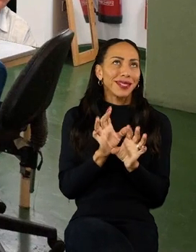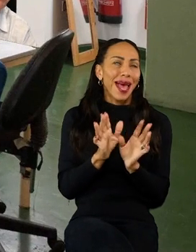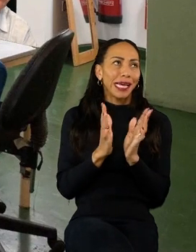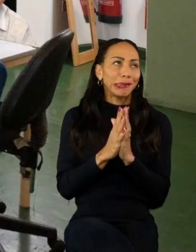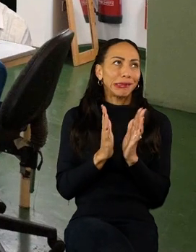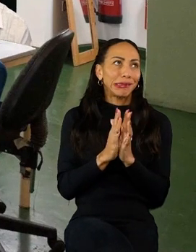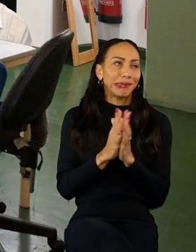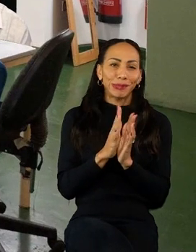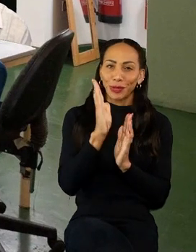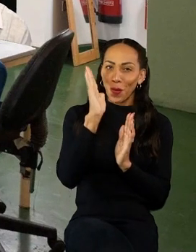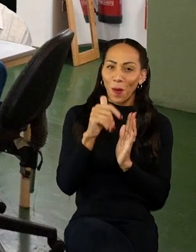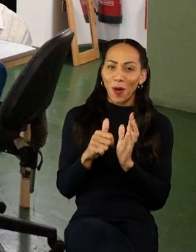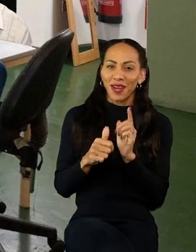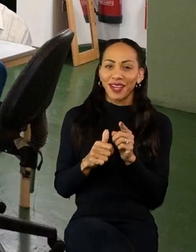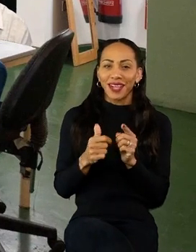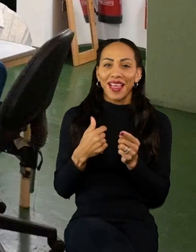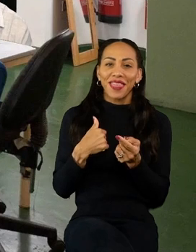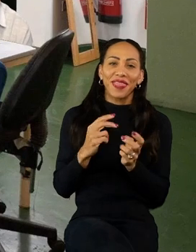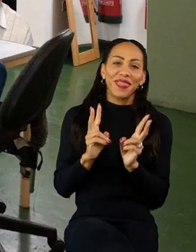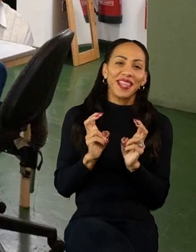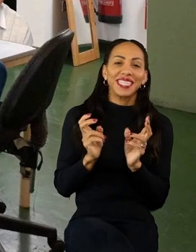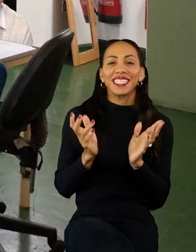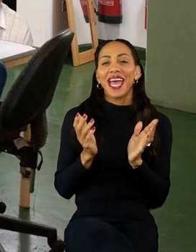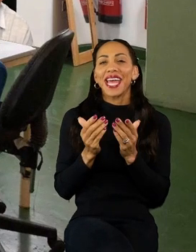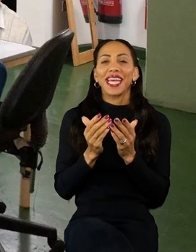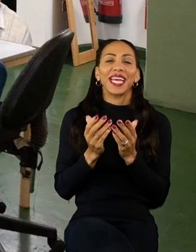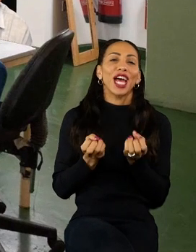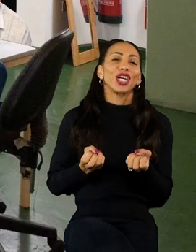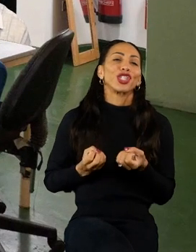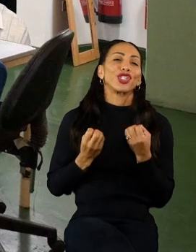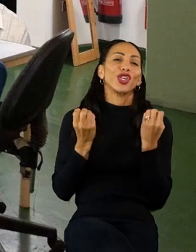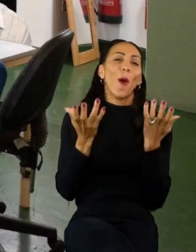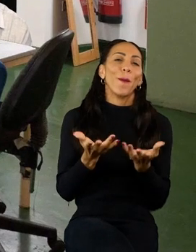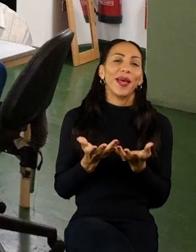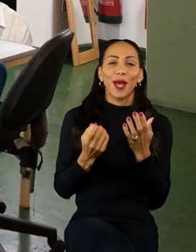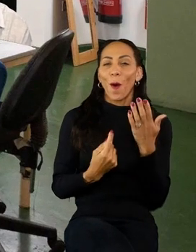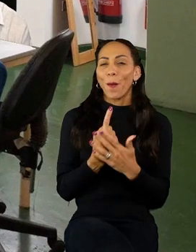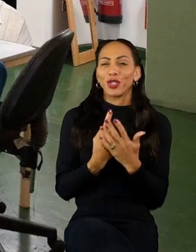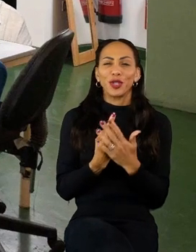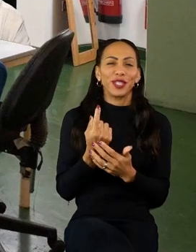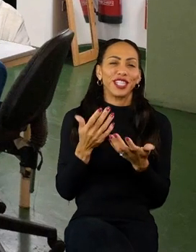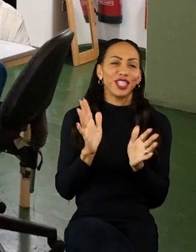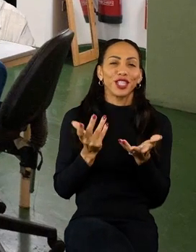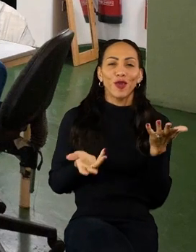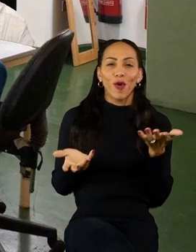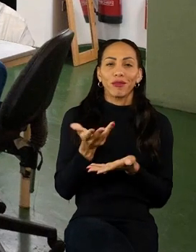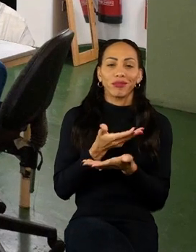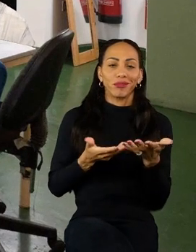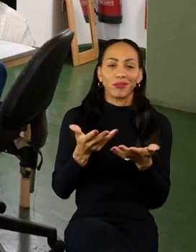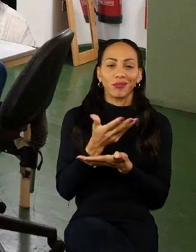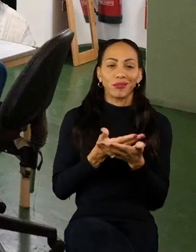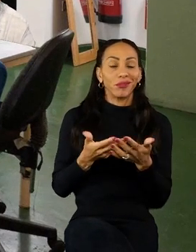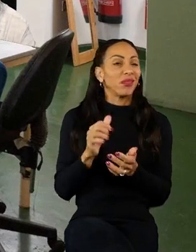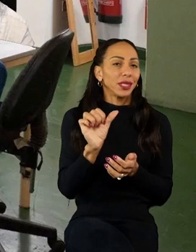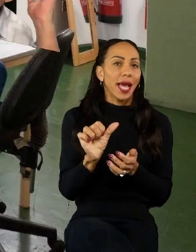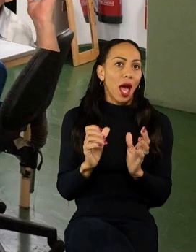fine. Right. Yes, I will try and think what I'm going to say. Don't worry. This is a scoping opportunity,